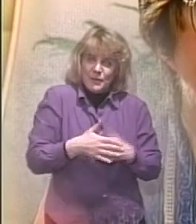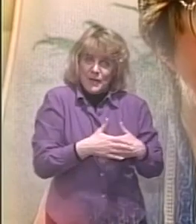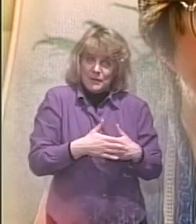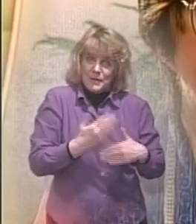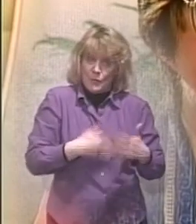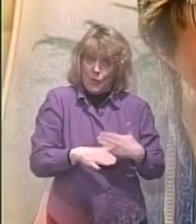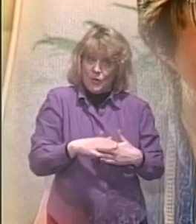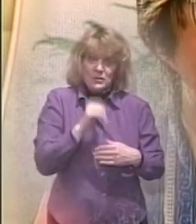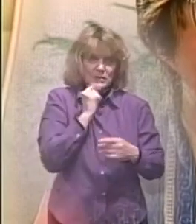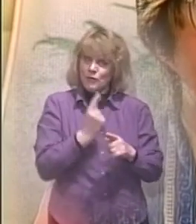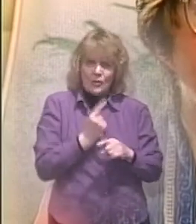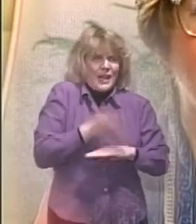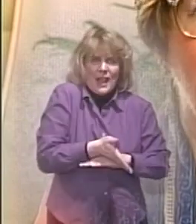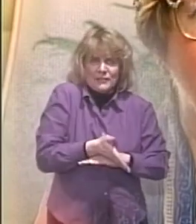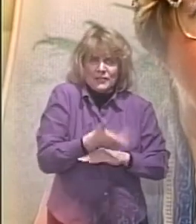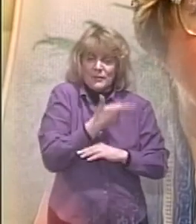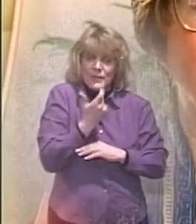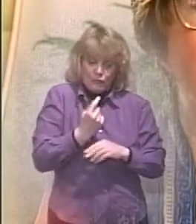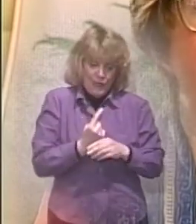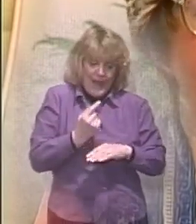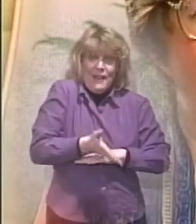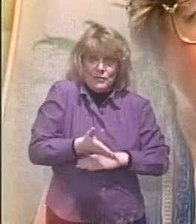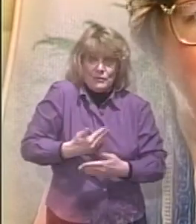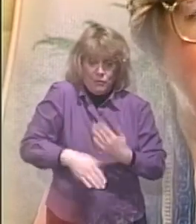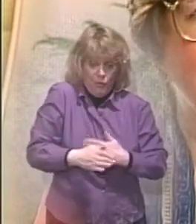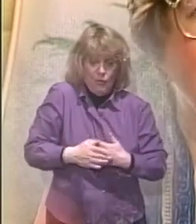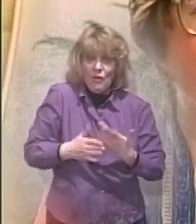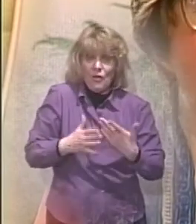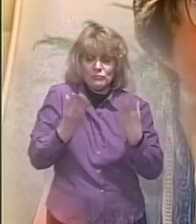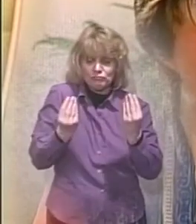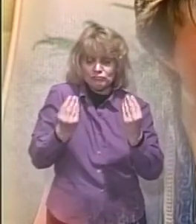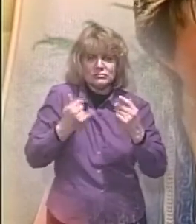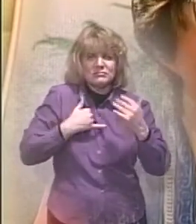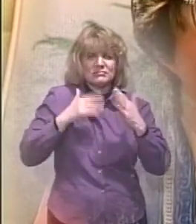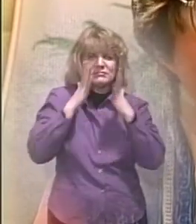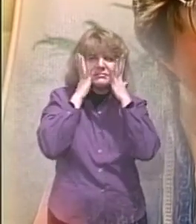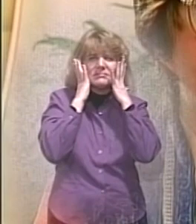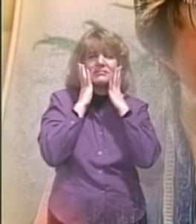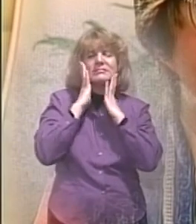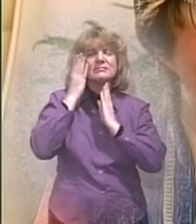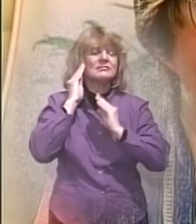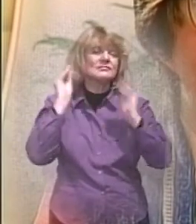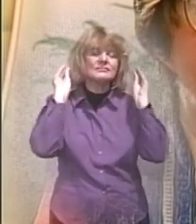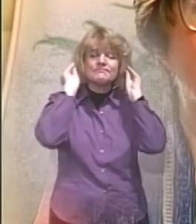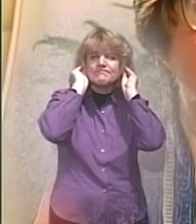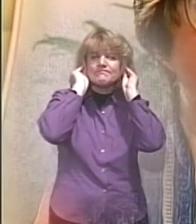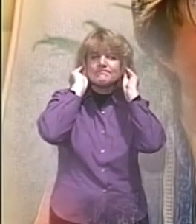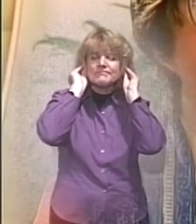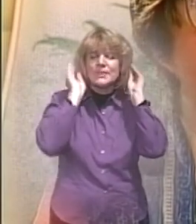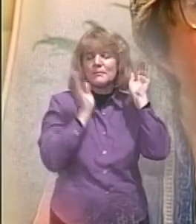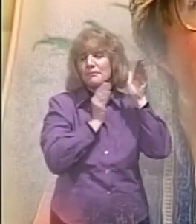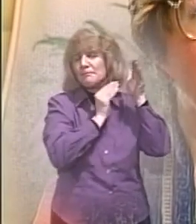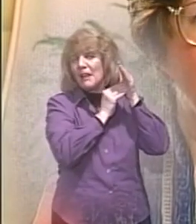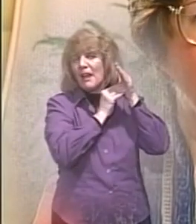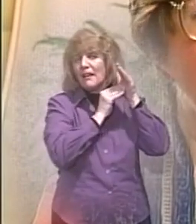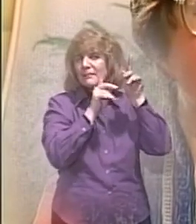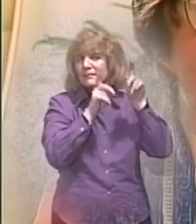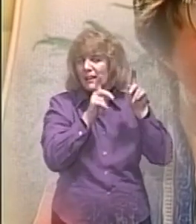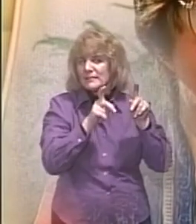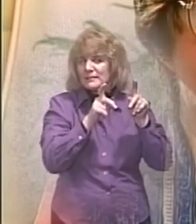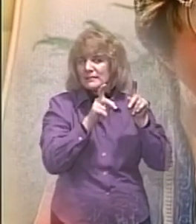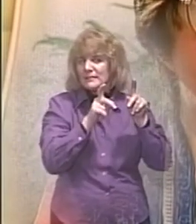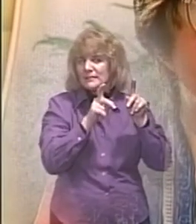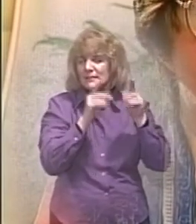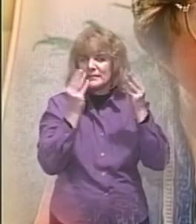have vernix, which is the cheesy covering that is on the baby's skin, which may be in the ears and may actually block the signal that's